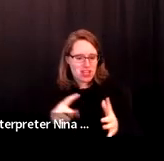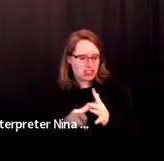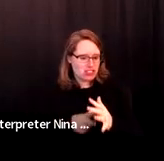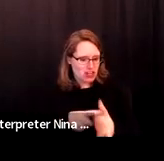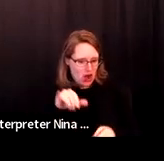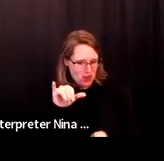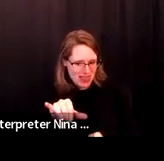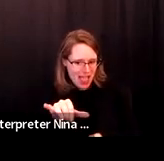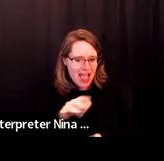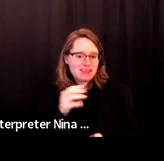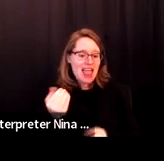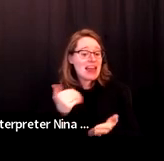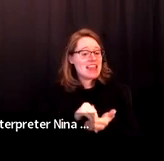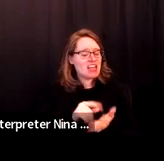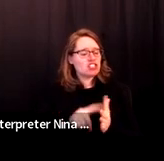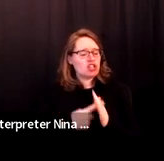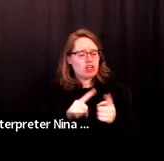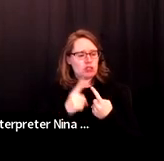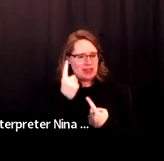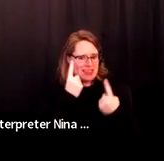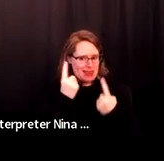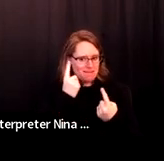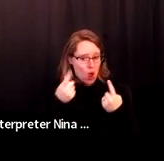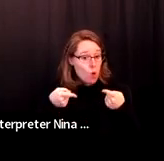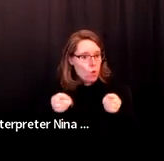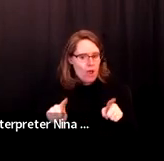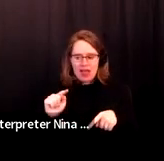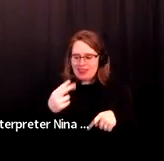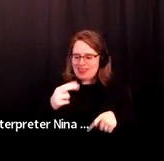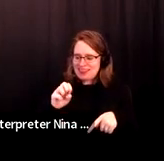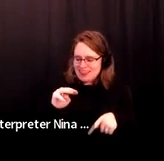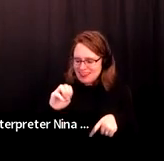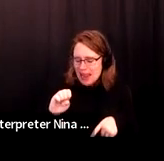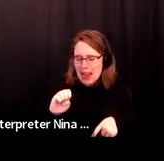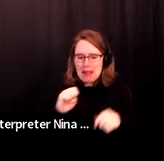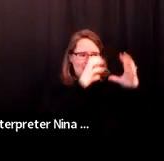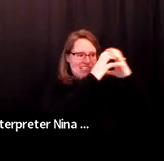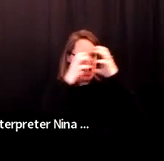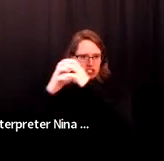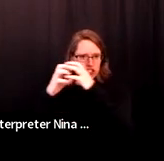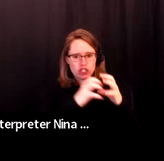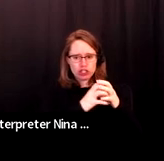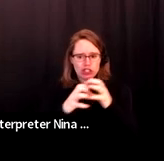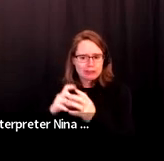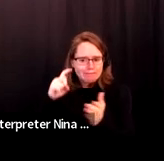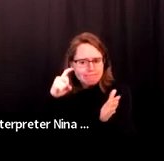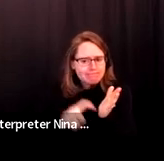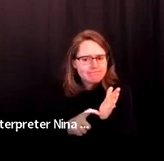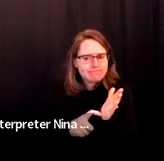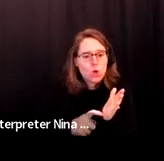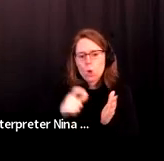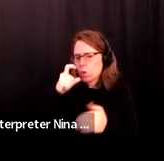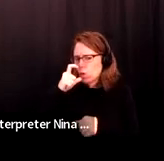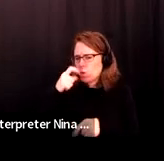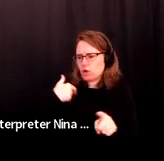again start thinking about, as these themes and clusters emerge, who do we need to hear